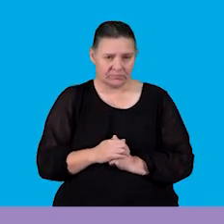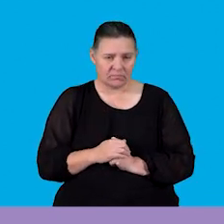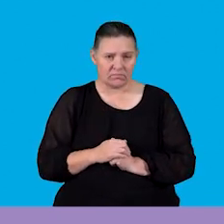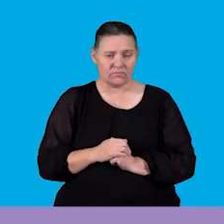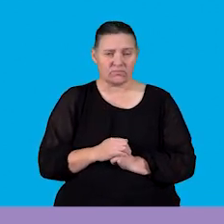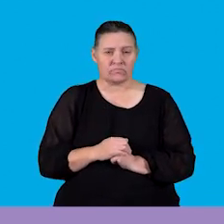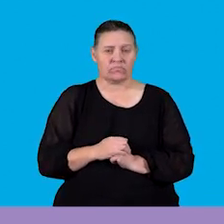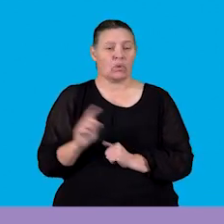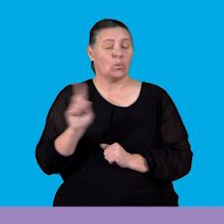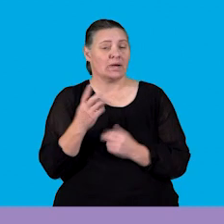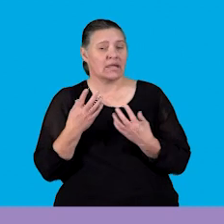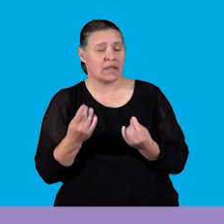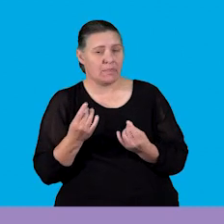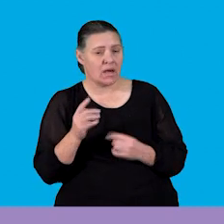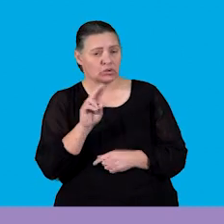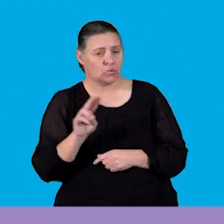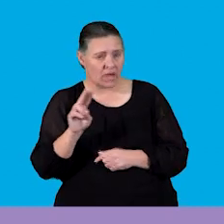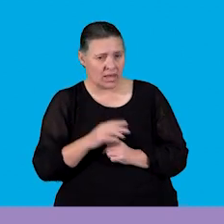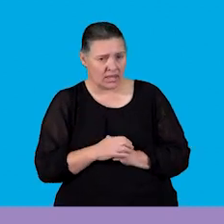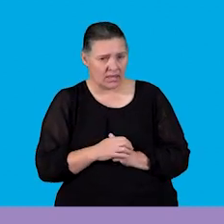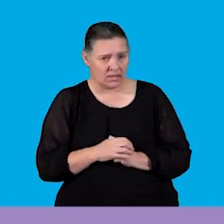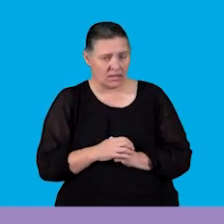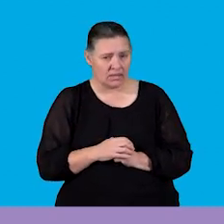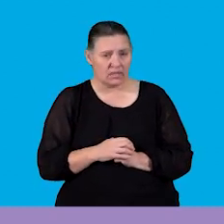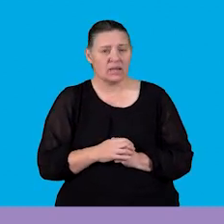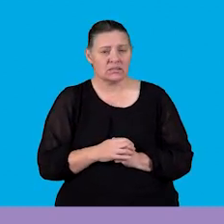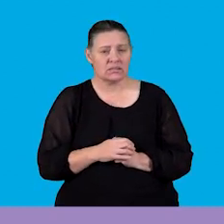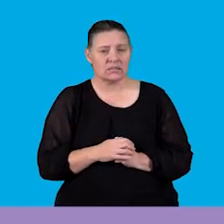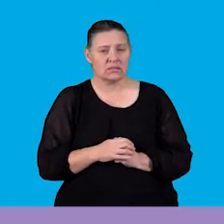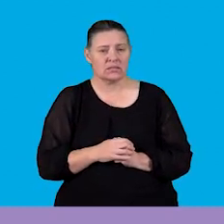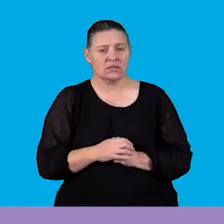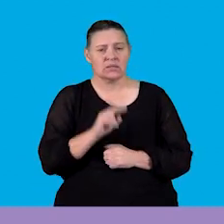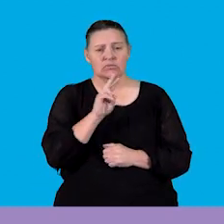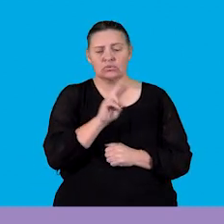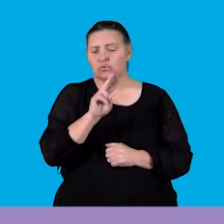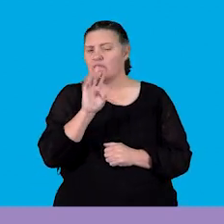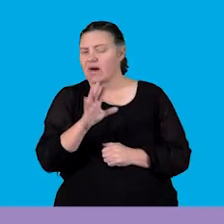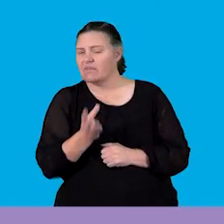centimeters squared. And what number do we square? And the answer gives us